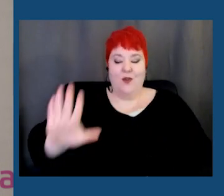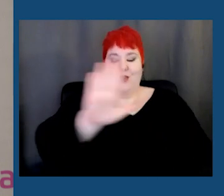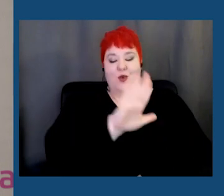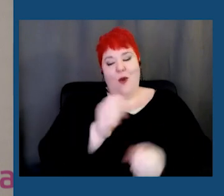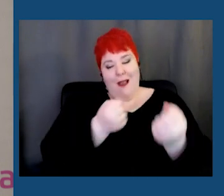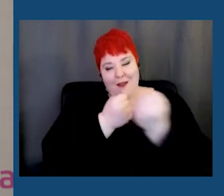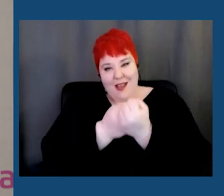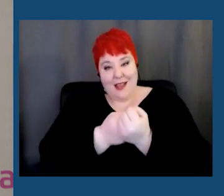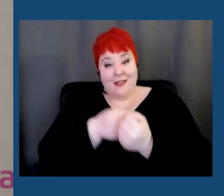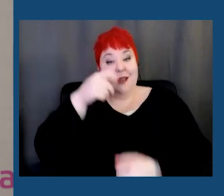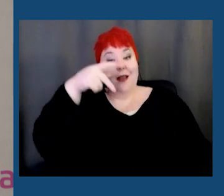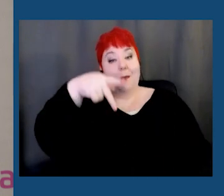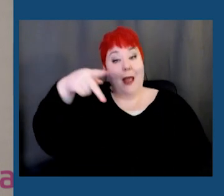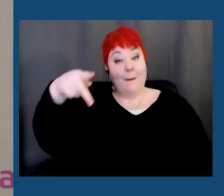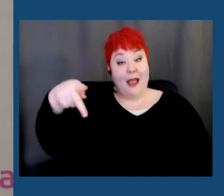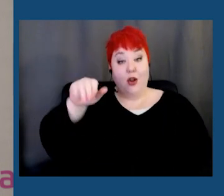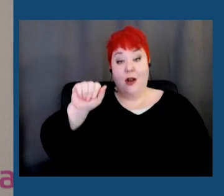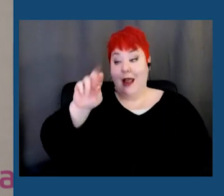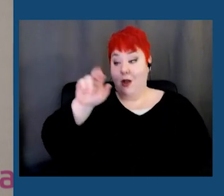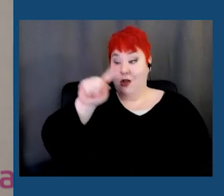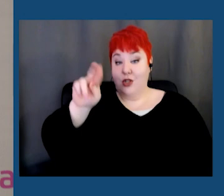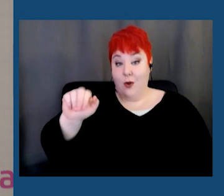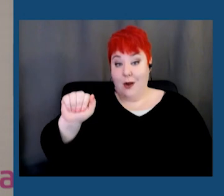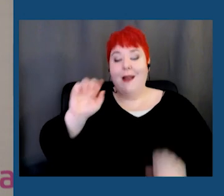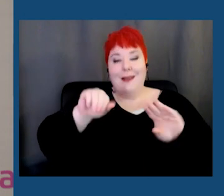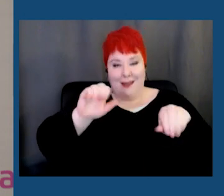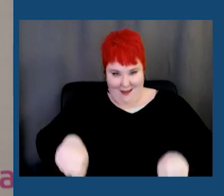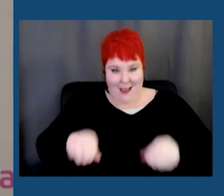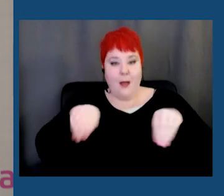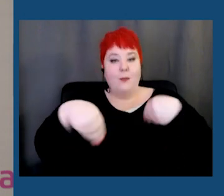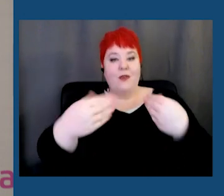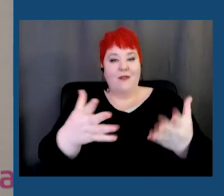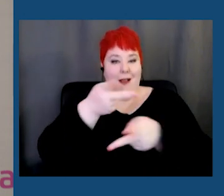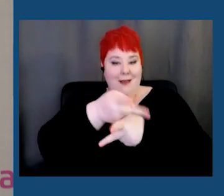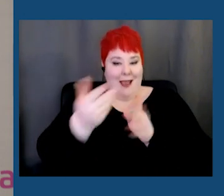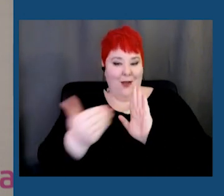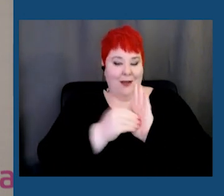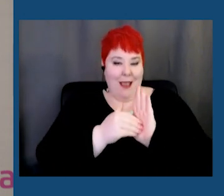Parenthood Arizona is now able to provide care again.